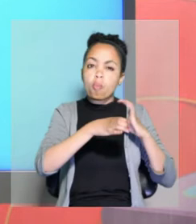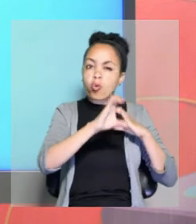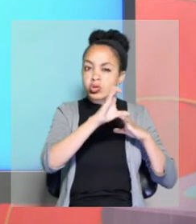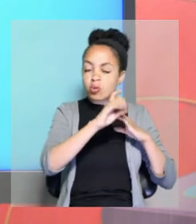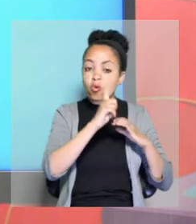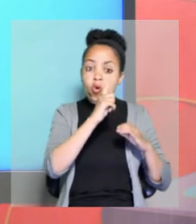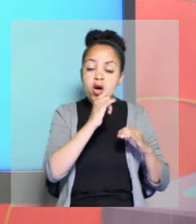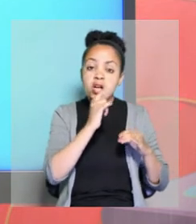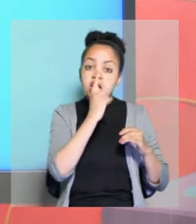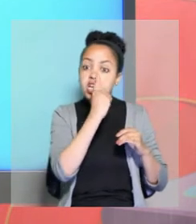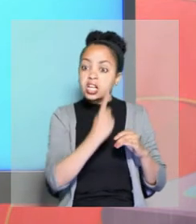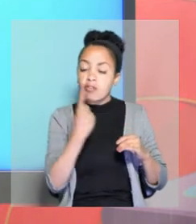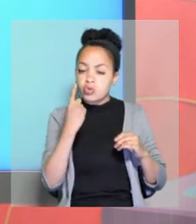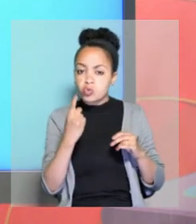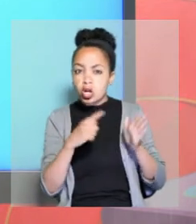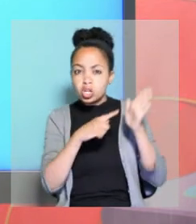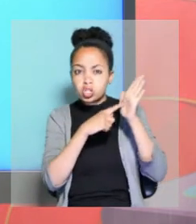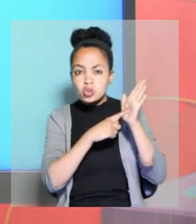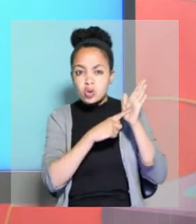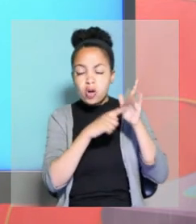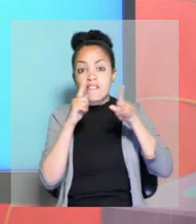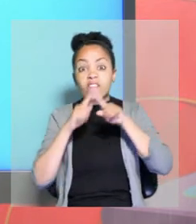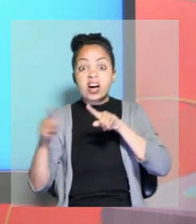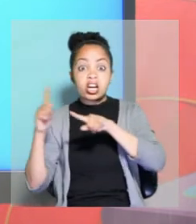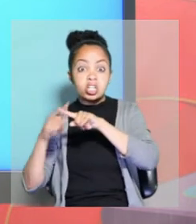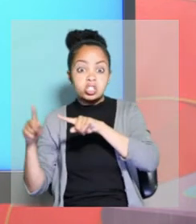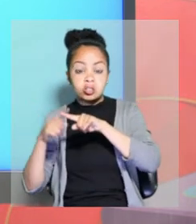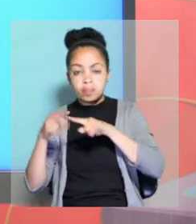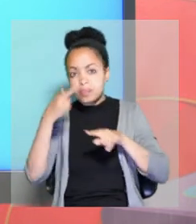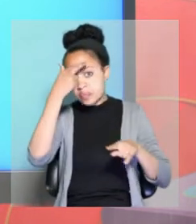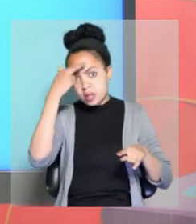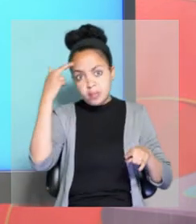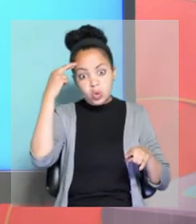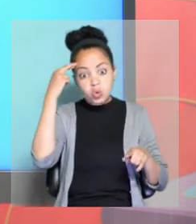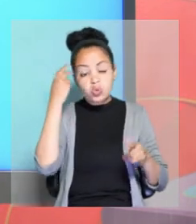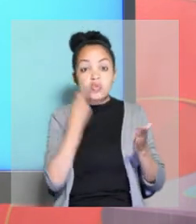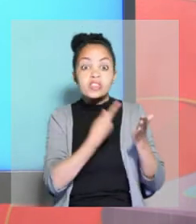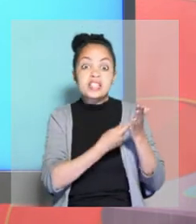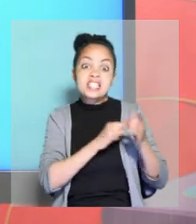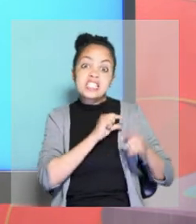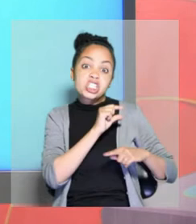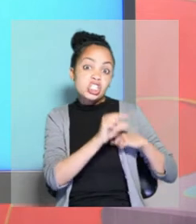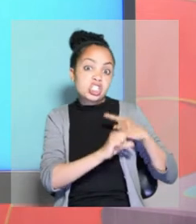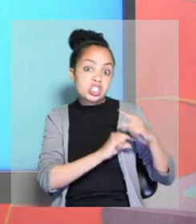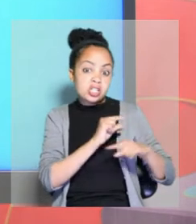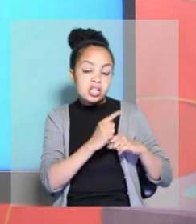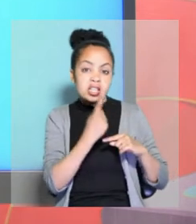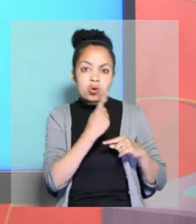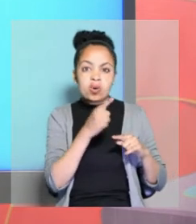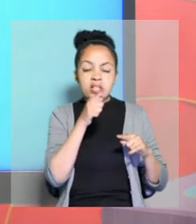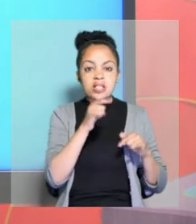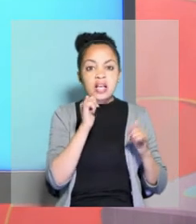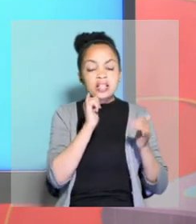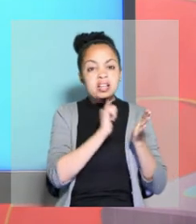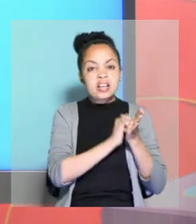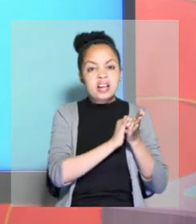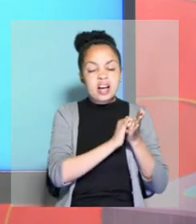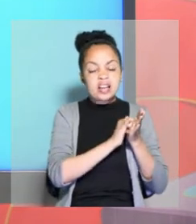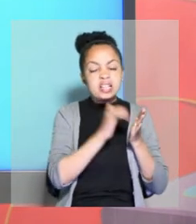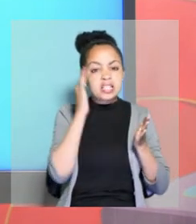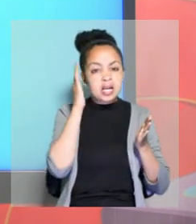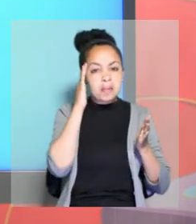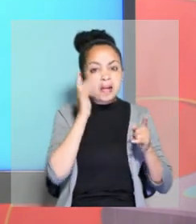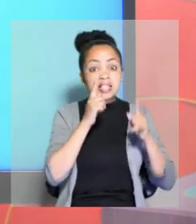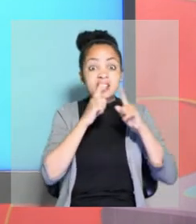chromosome. One individual shows a variation from the else because of this gene. The one that can determine a